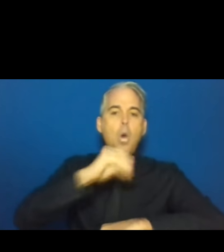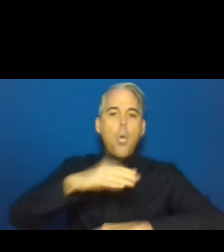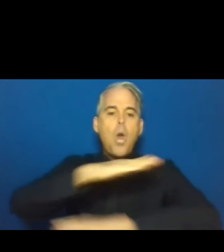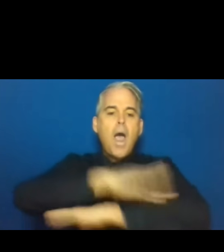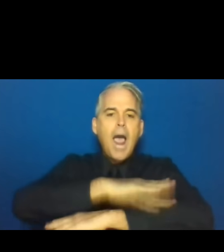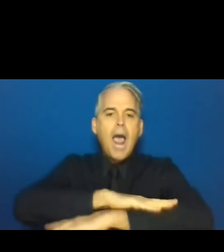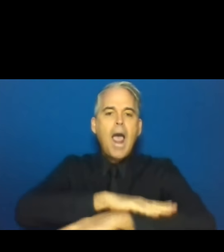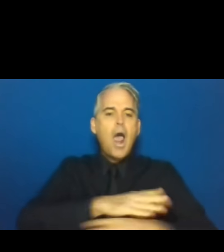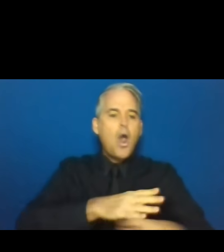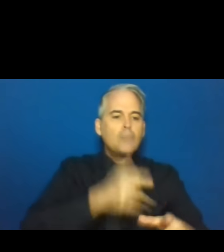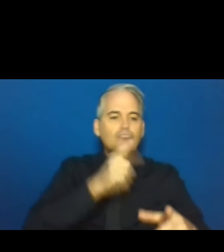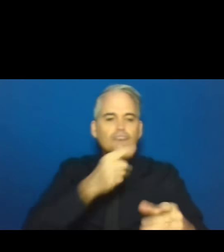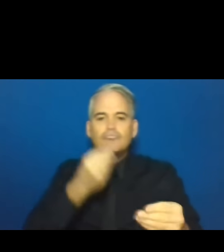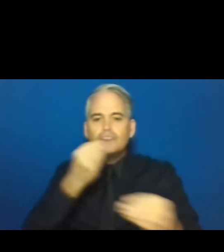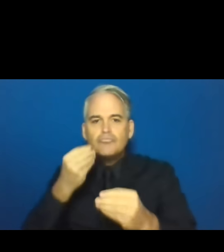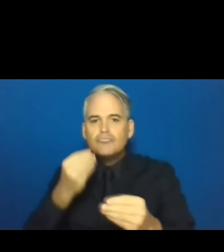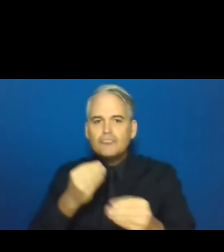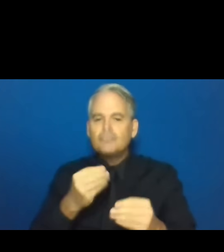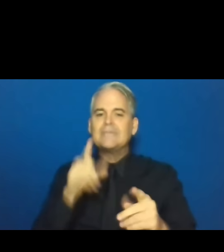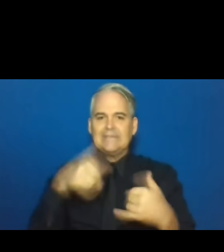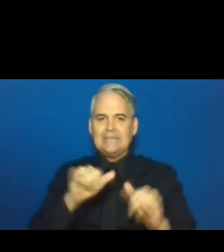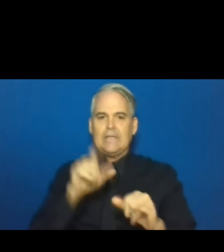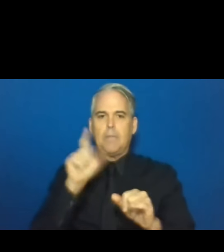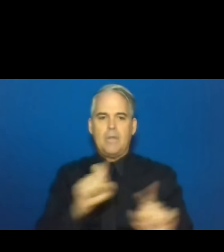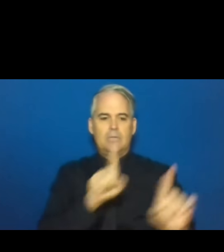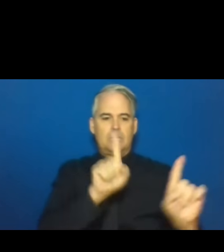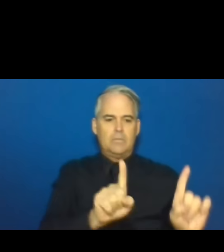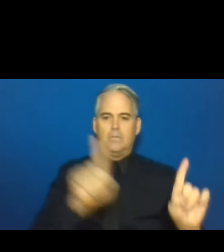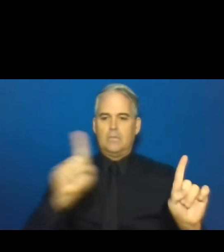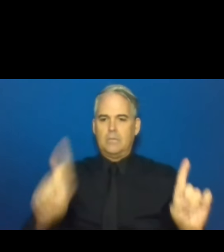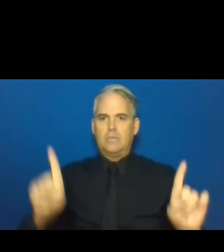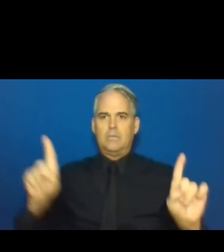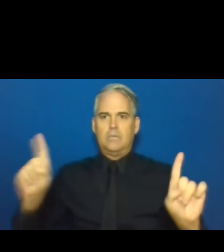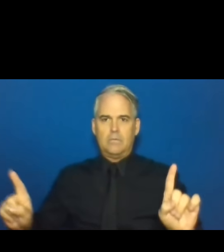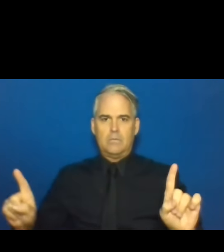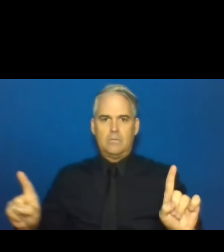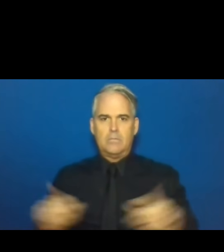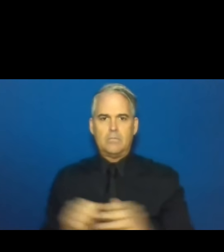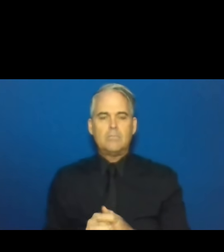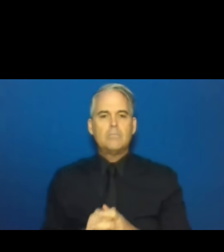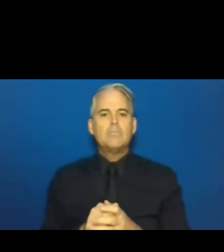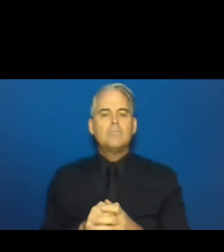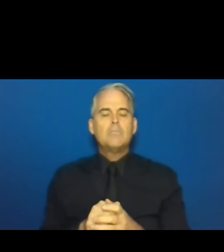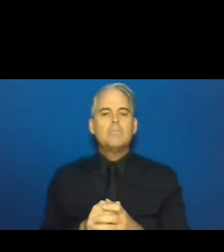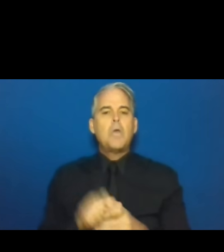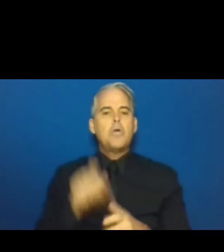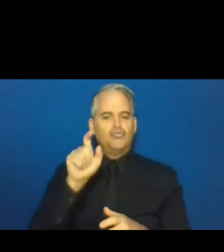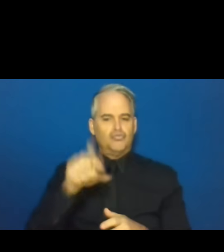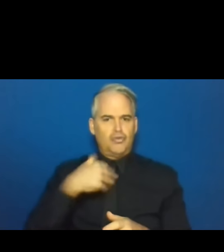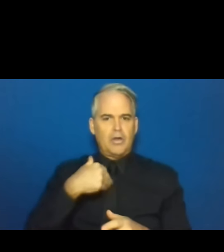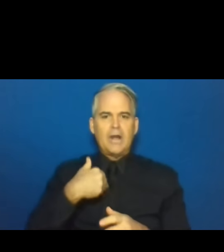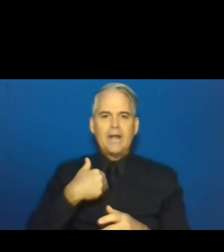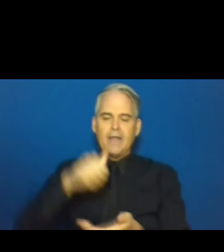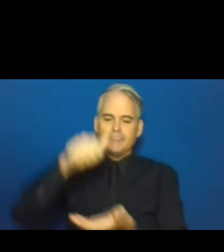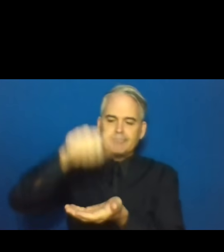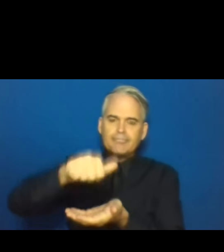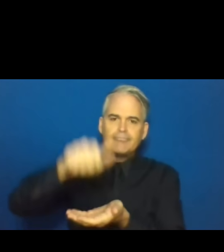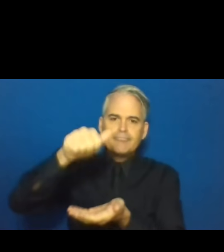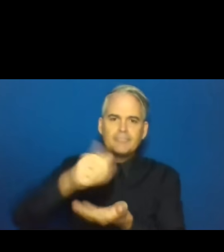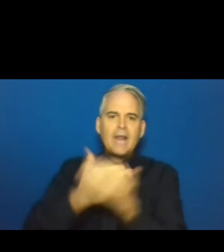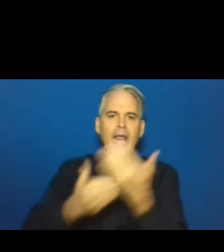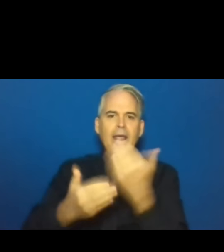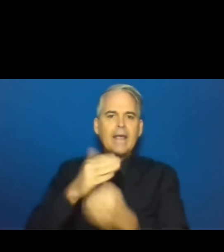guidelines. Restaurants and bars should continue to have hand sanitizer available and should be conducting health